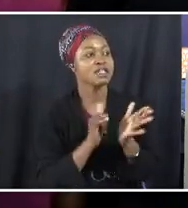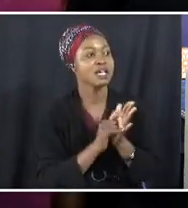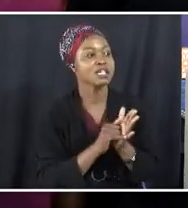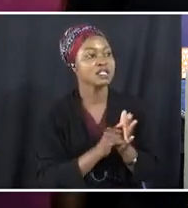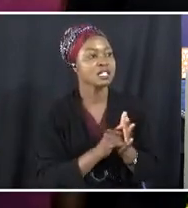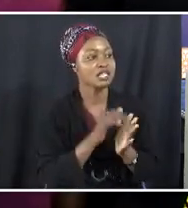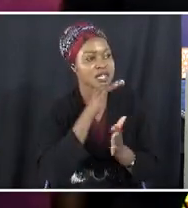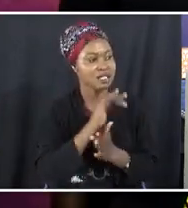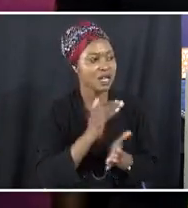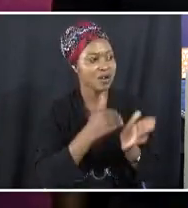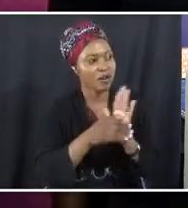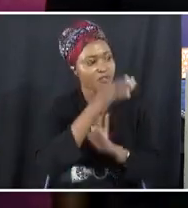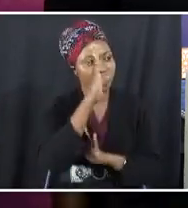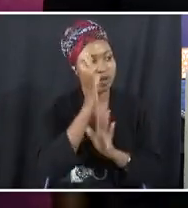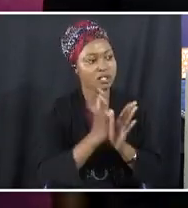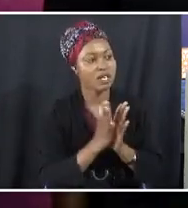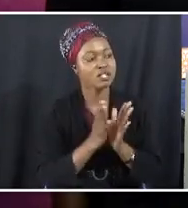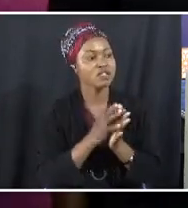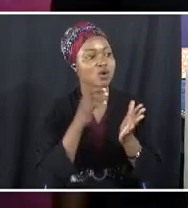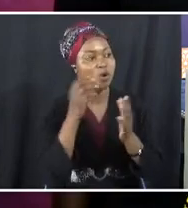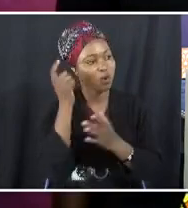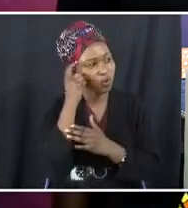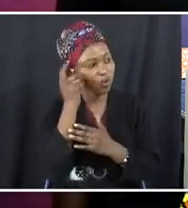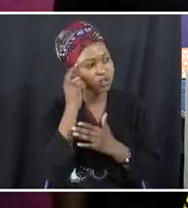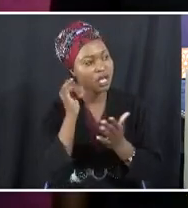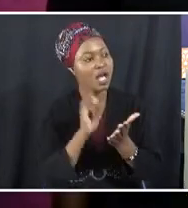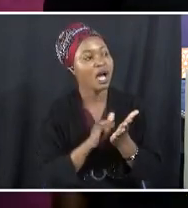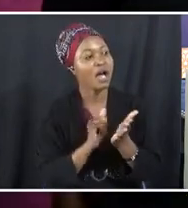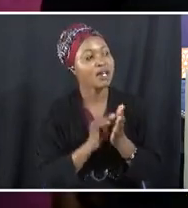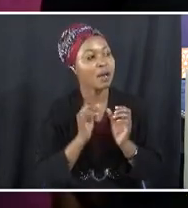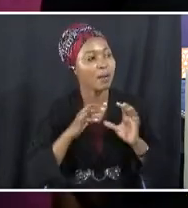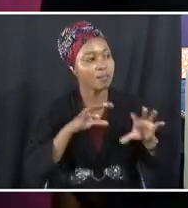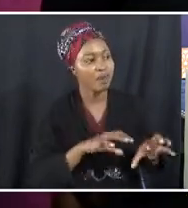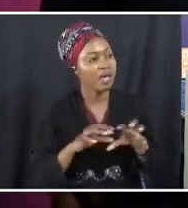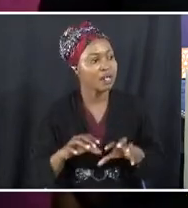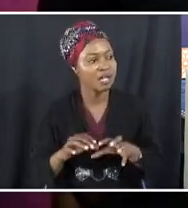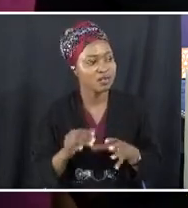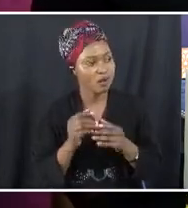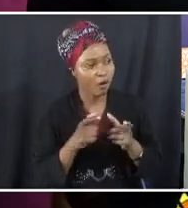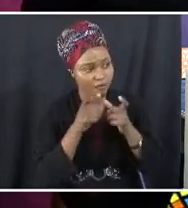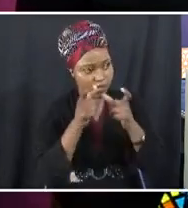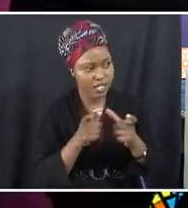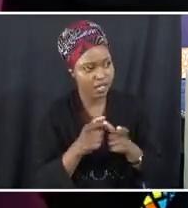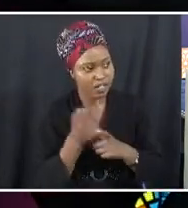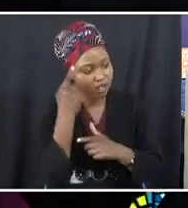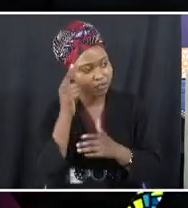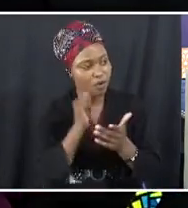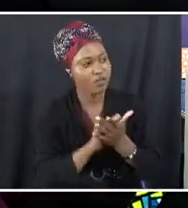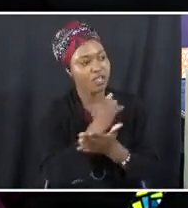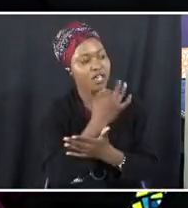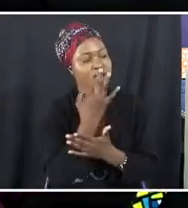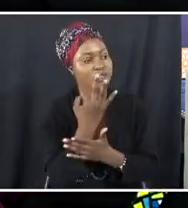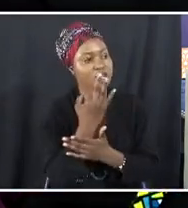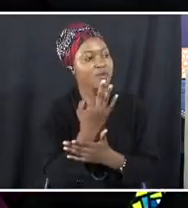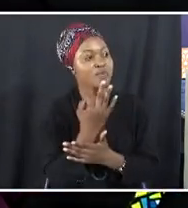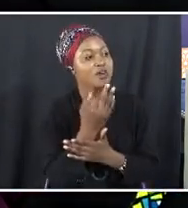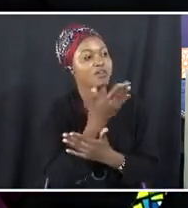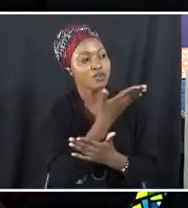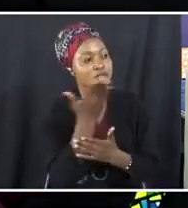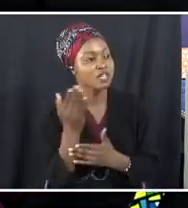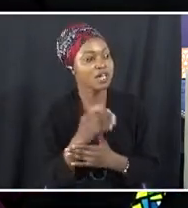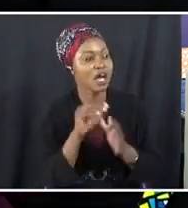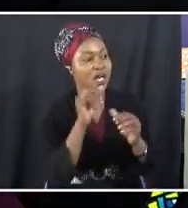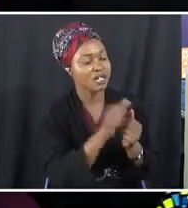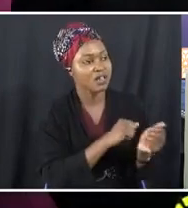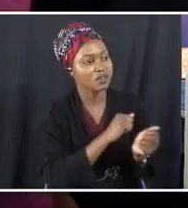of God consents to bear this burden of guilt. For thee he spoils the domain of death and opens